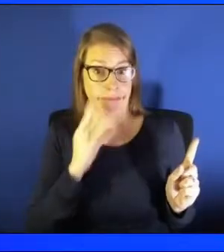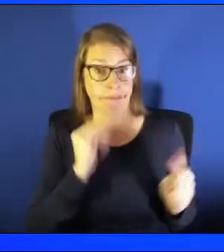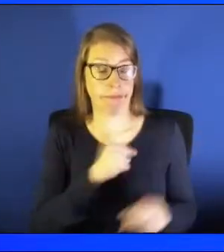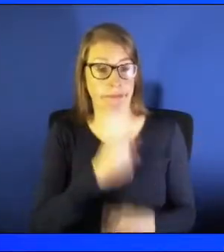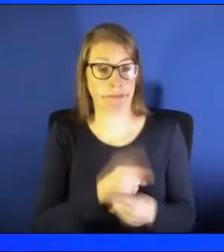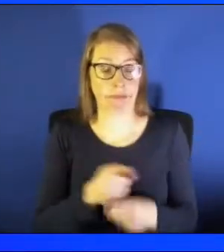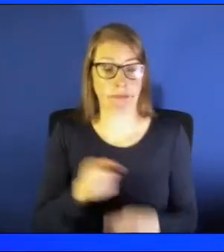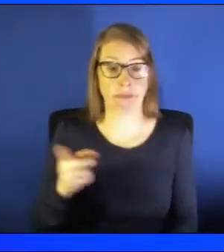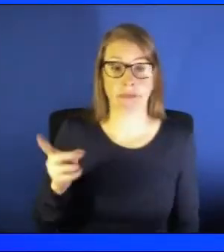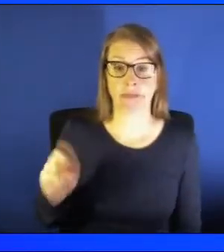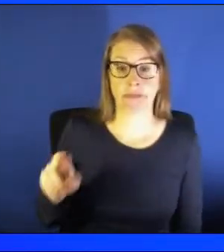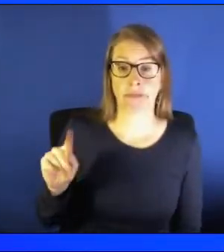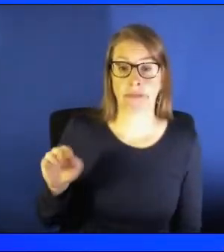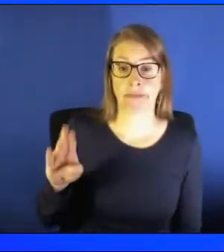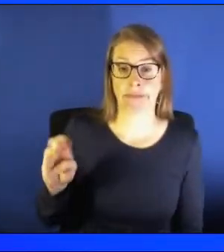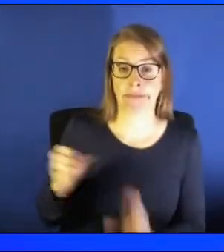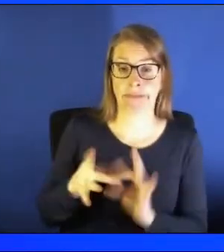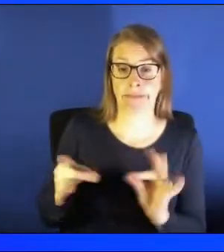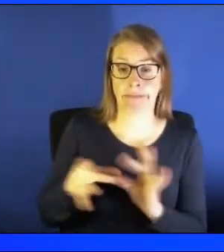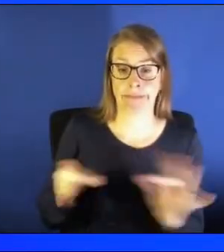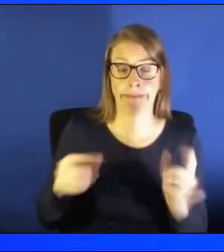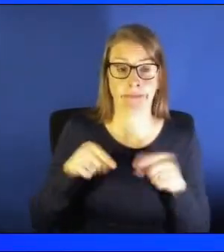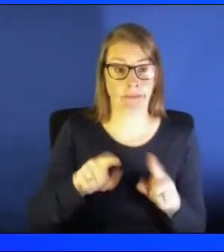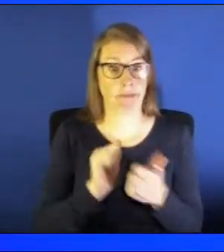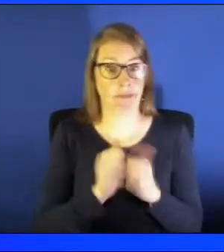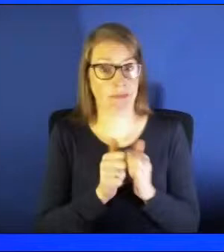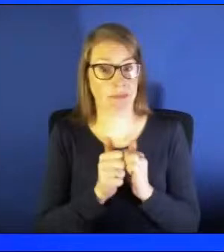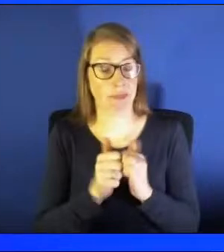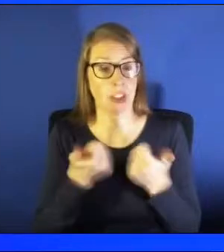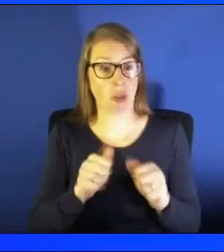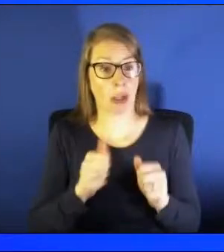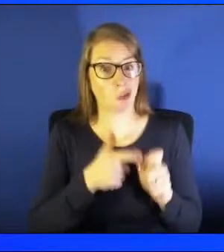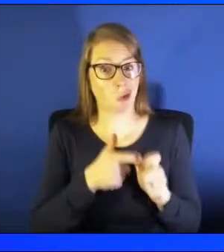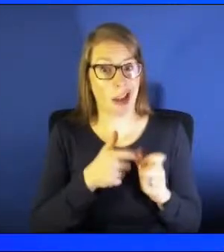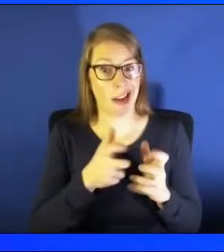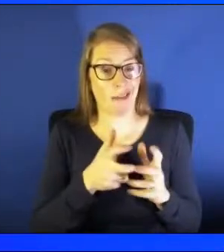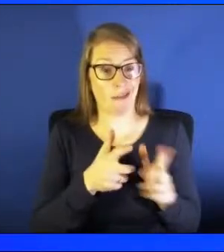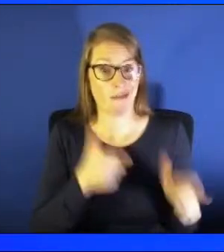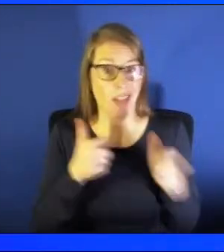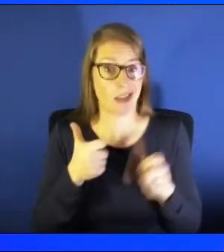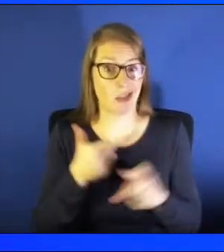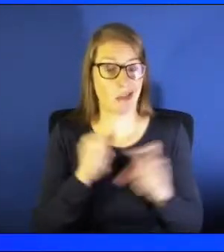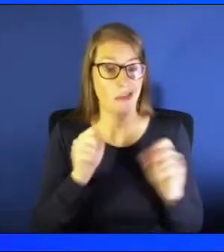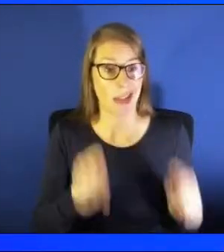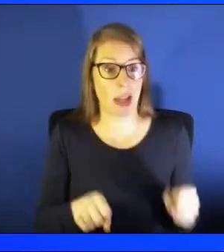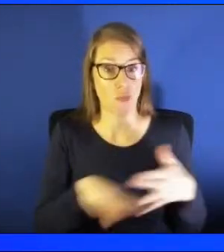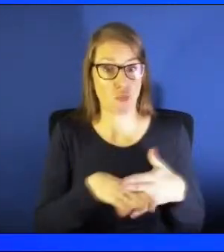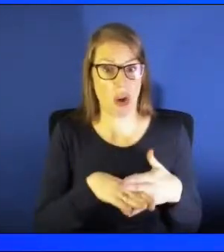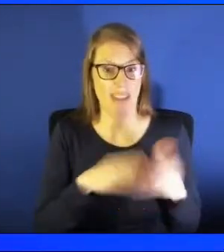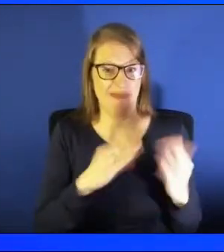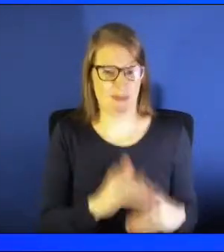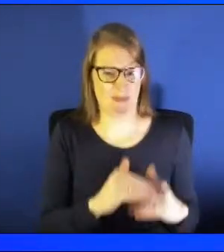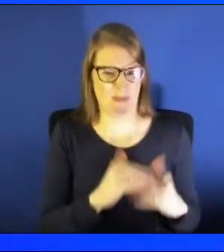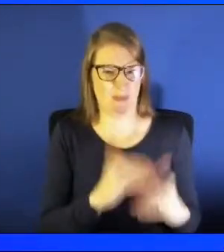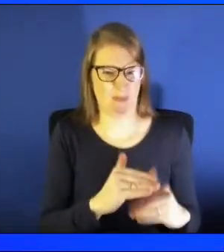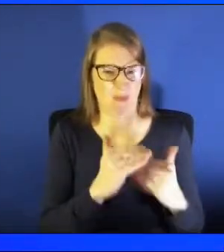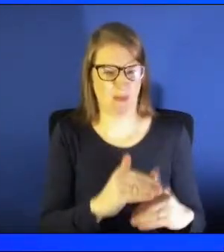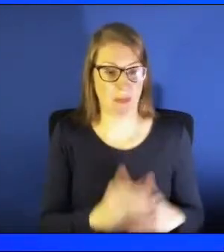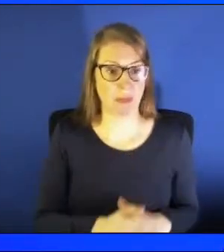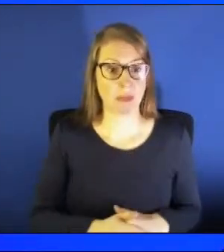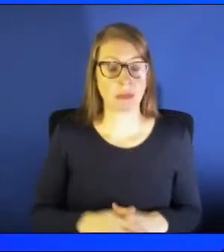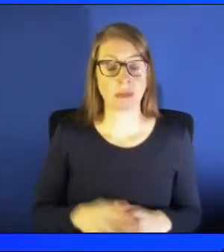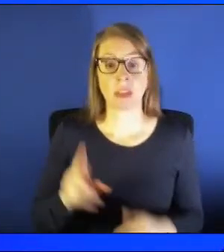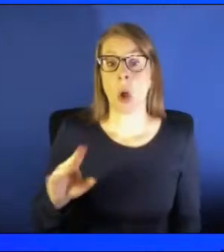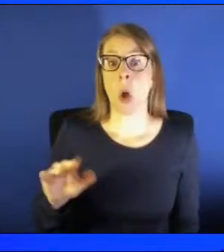said, during a marathon, you're really trying to run as fast as you can, so your breaks are quite limited. During an